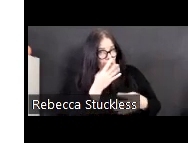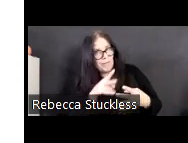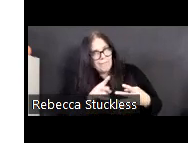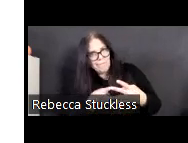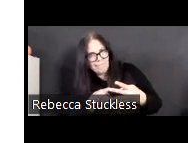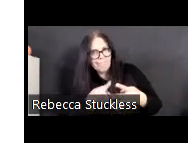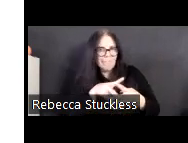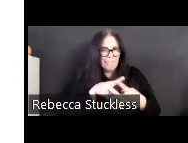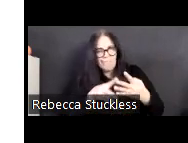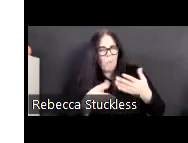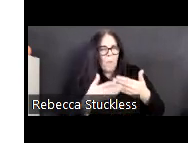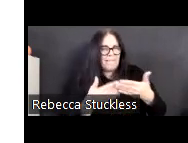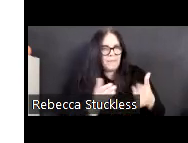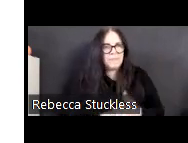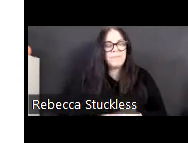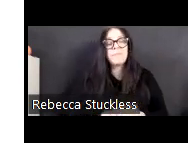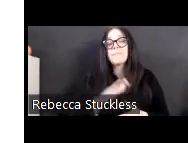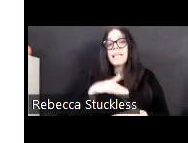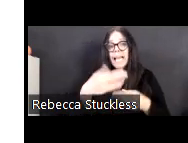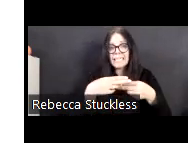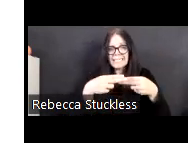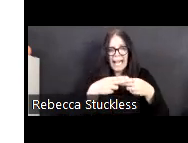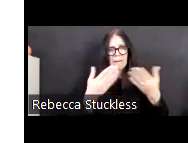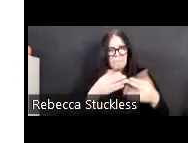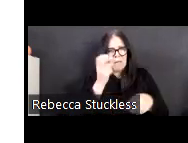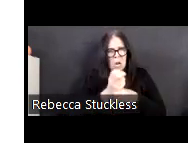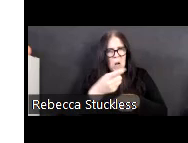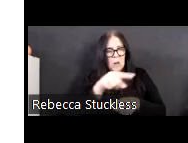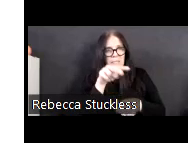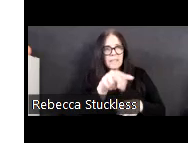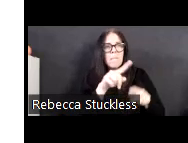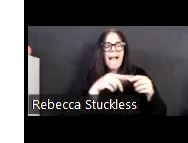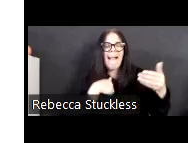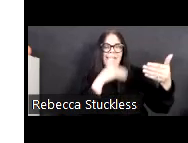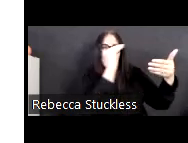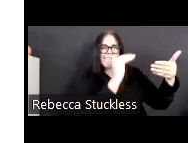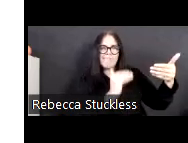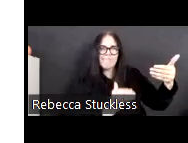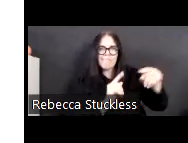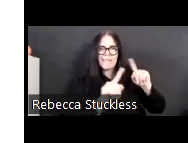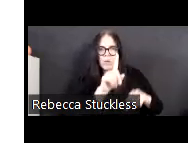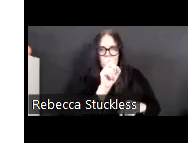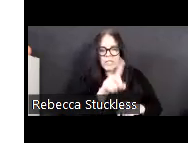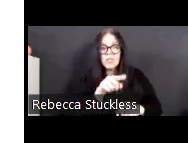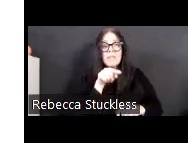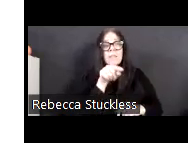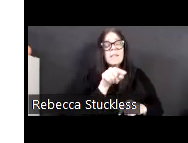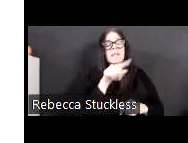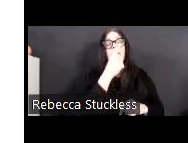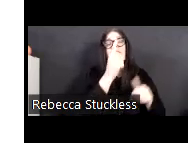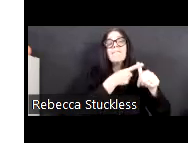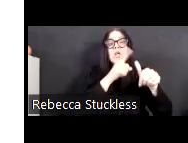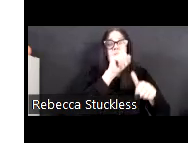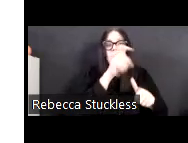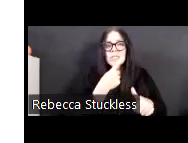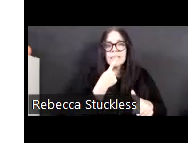So you probably can't see this, but it has a series of questions. The first question is, it is best for me to get work done in a